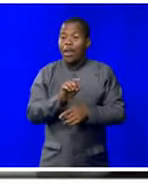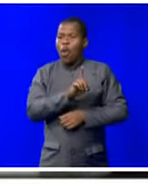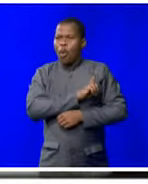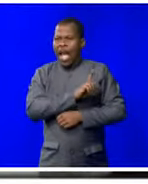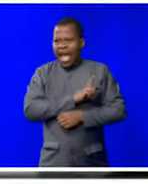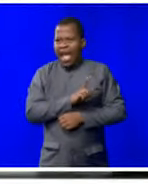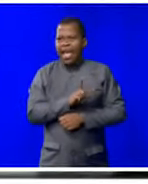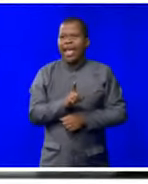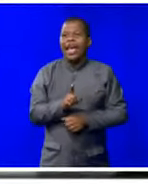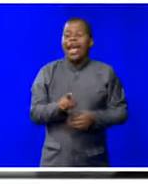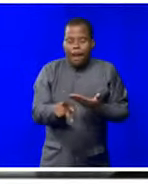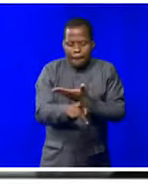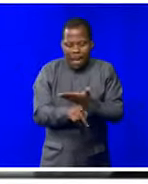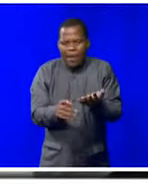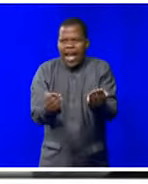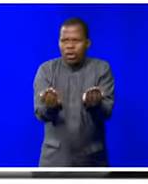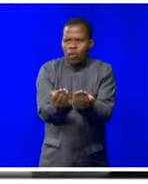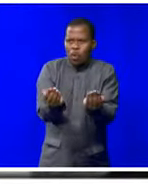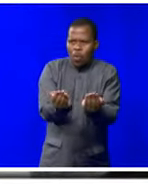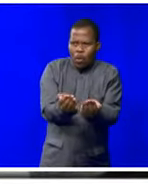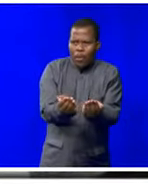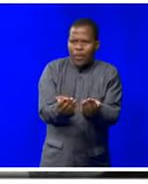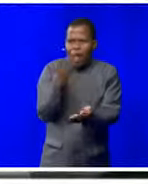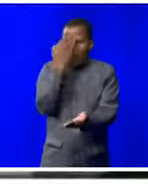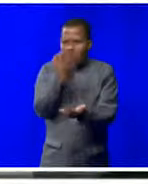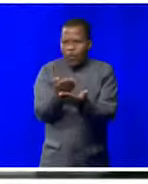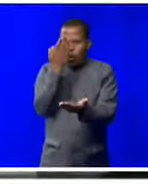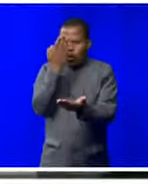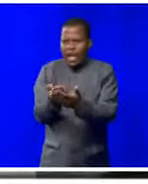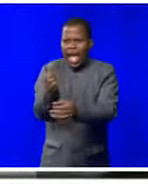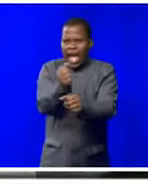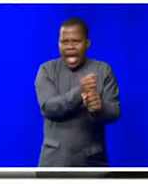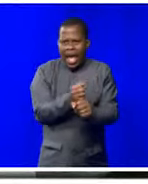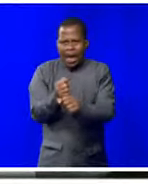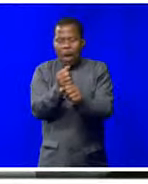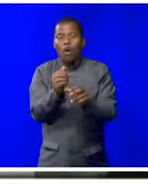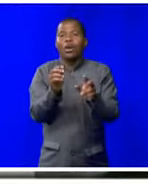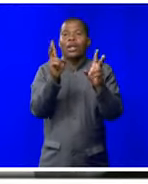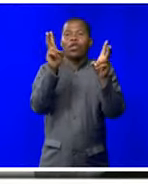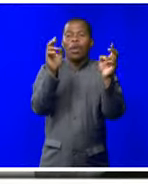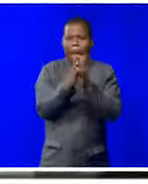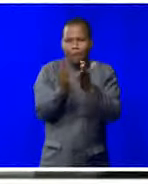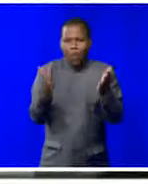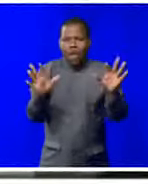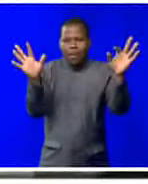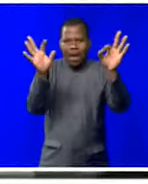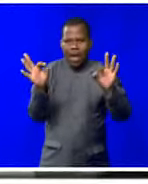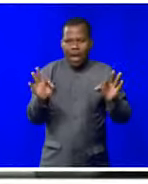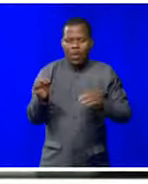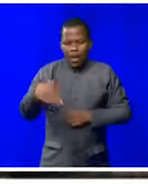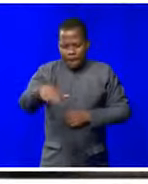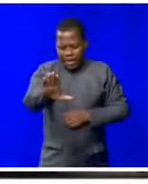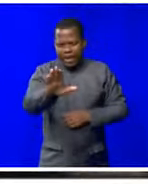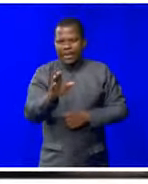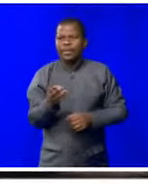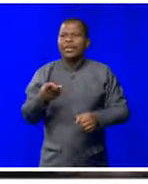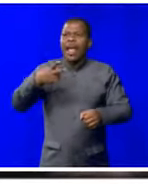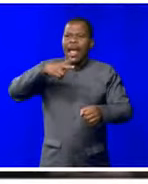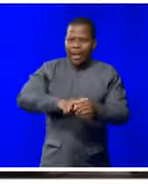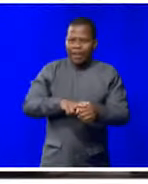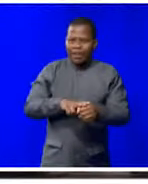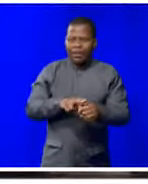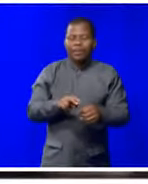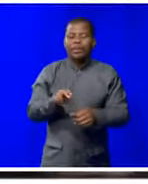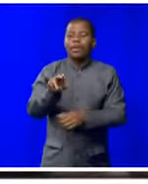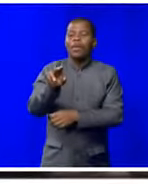the inclusion of financial literacy in schools in all levels from primary, high school, and tertiary level. Prudence Mnisi,